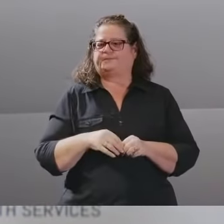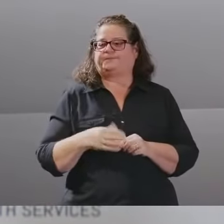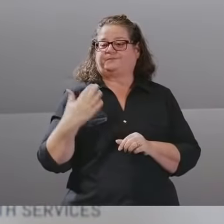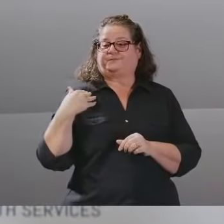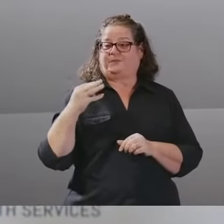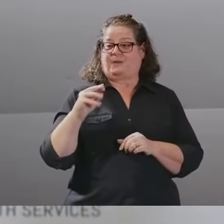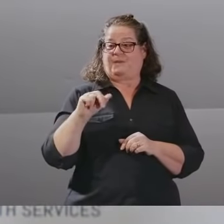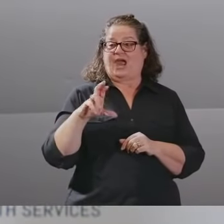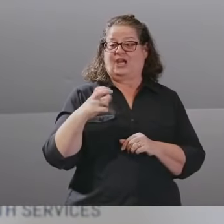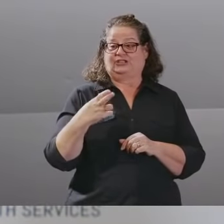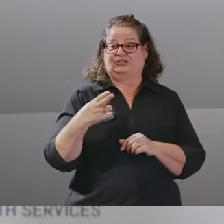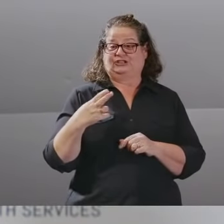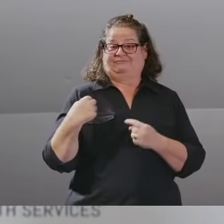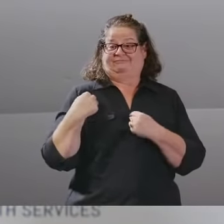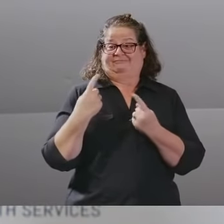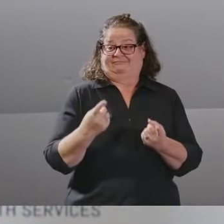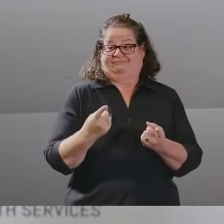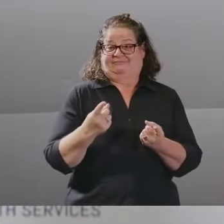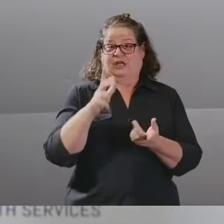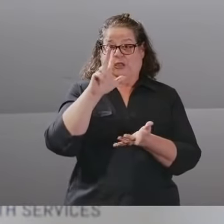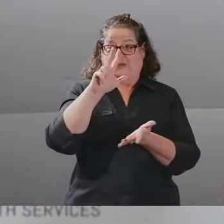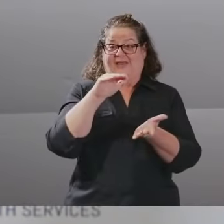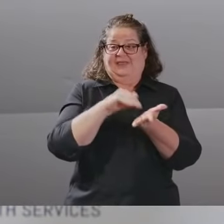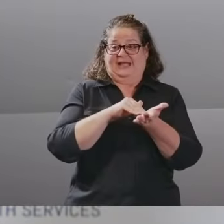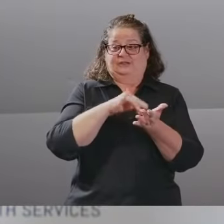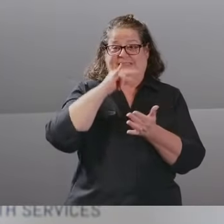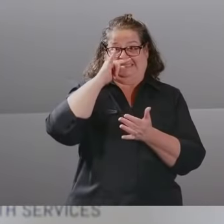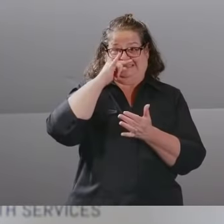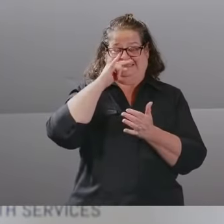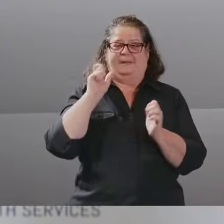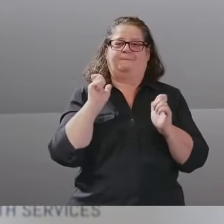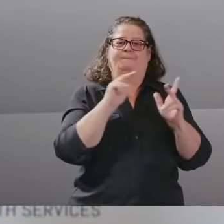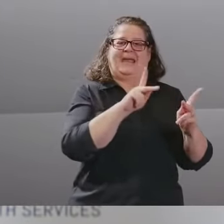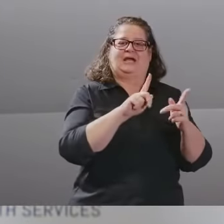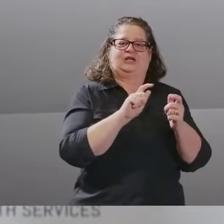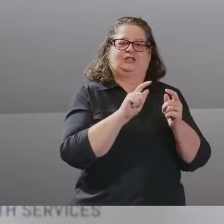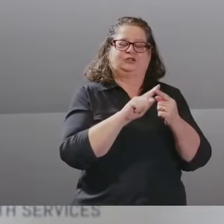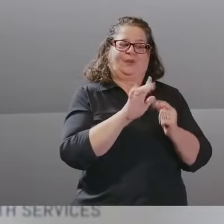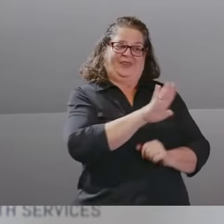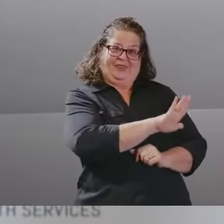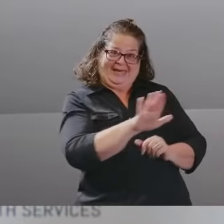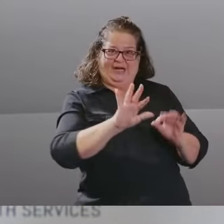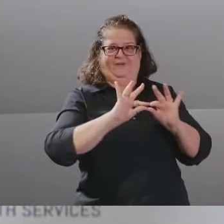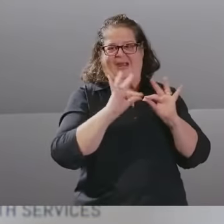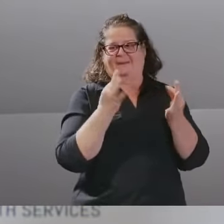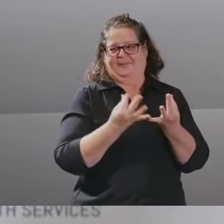being reunified with their families and more than 1,700 adoptions.